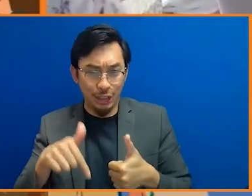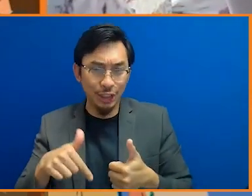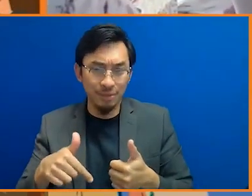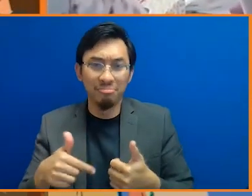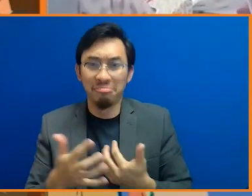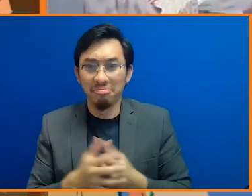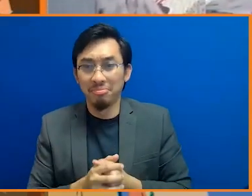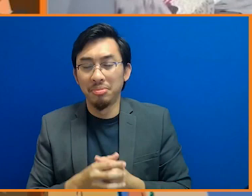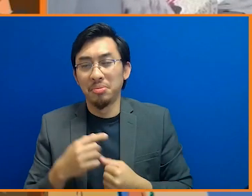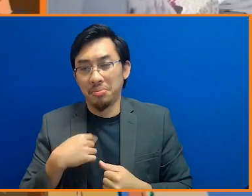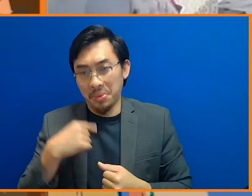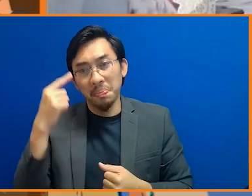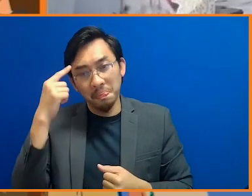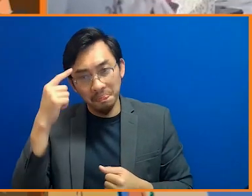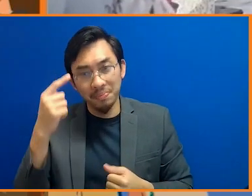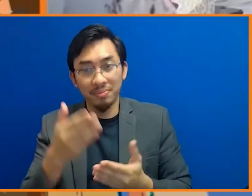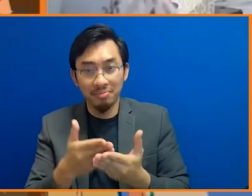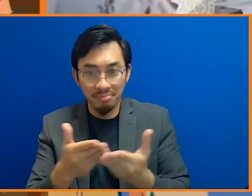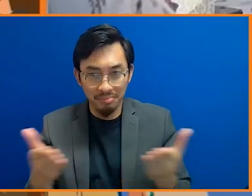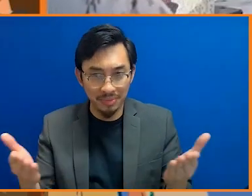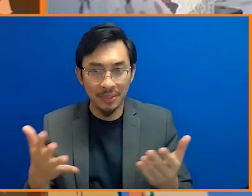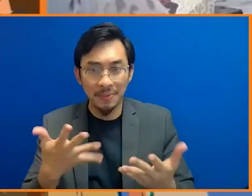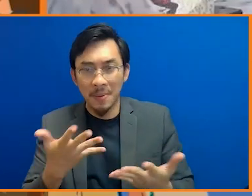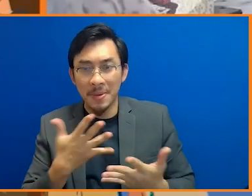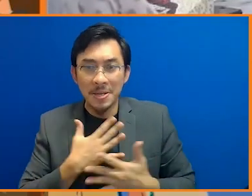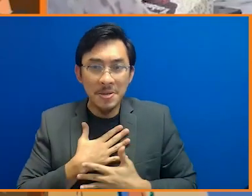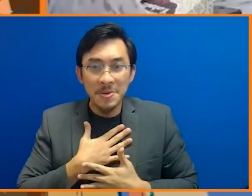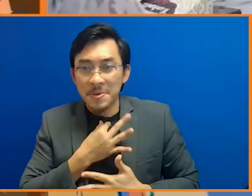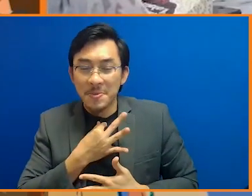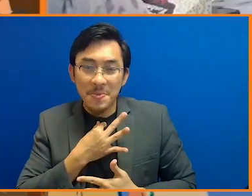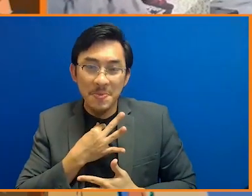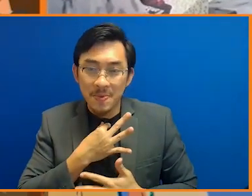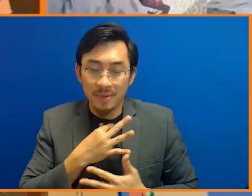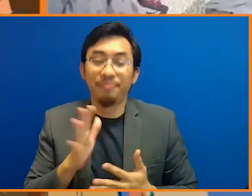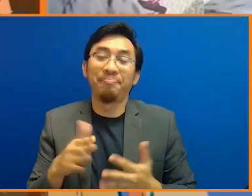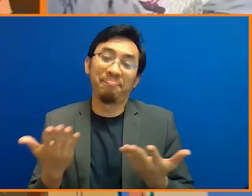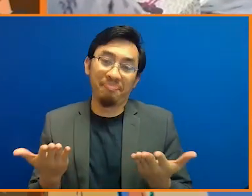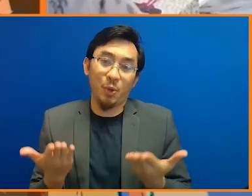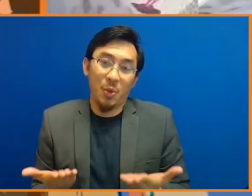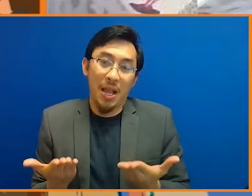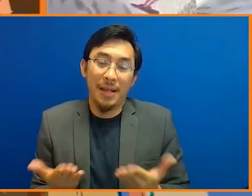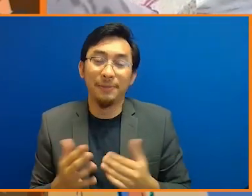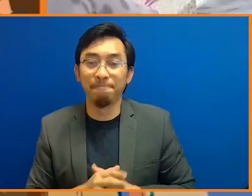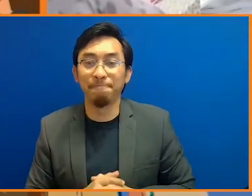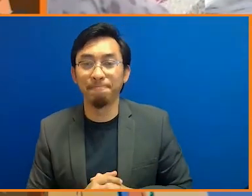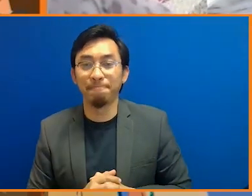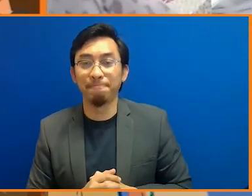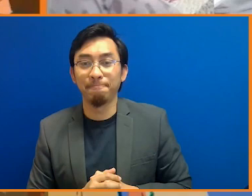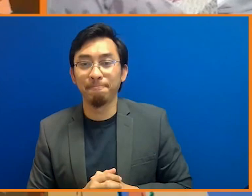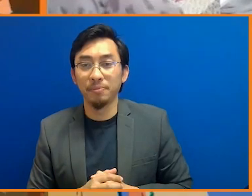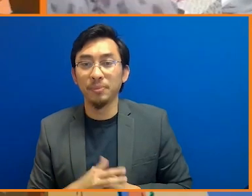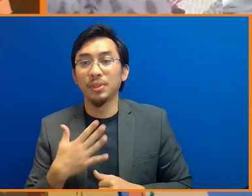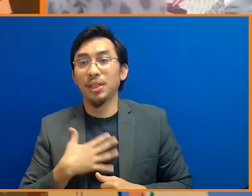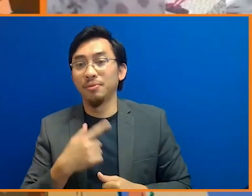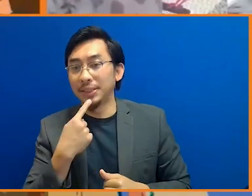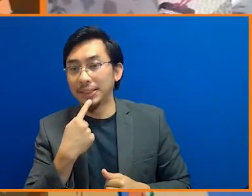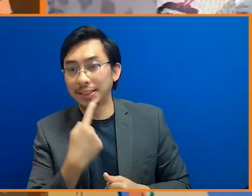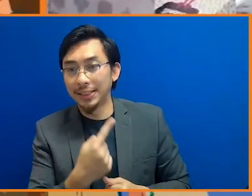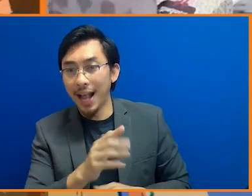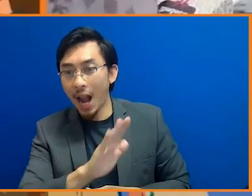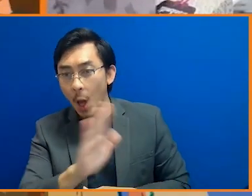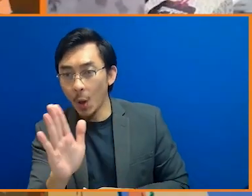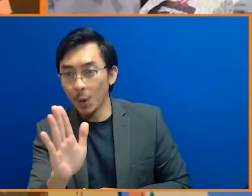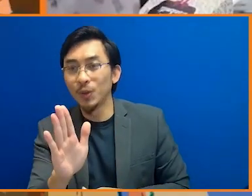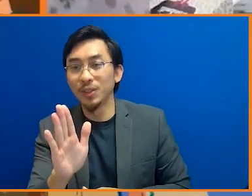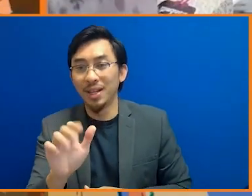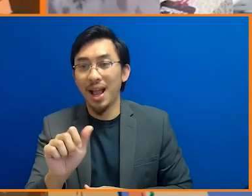believe that everyone are still, still on for today. So I